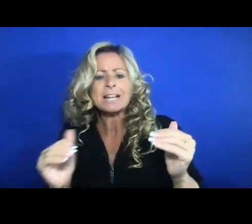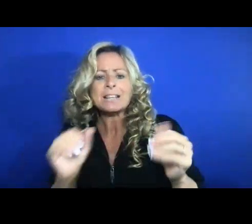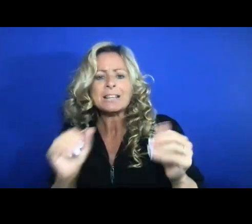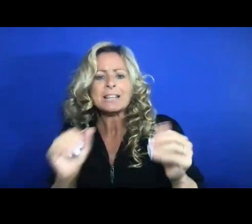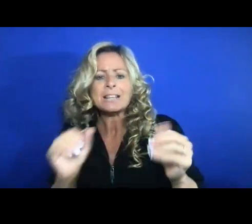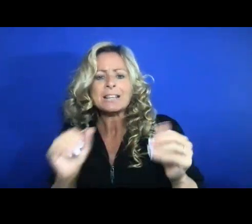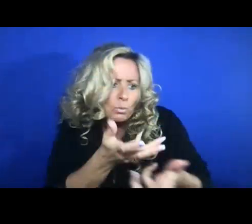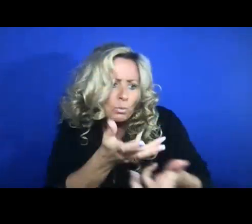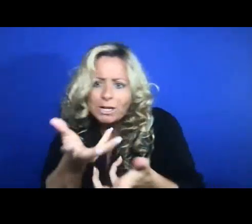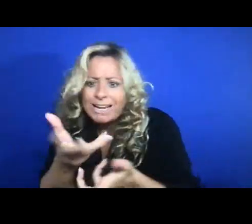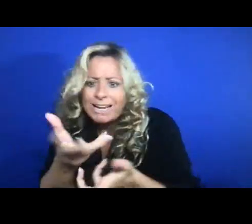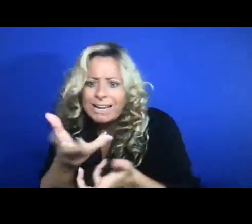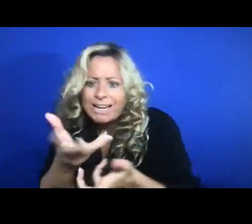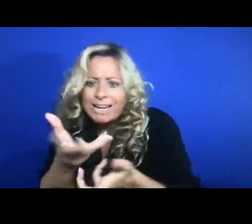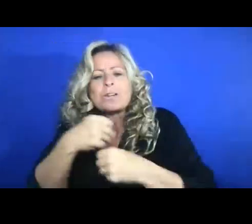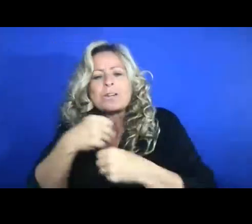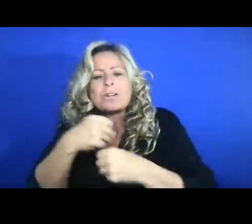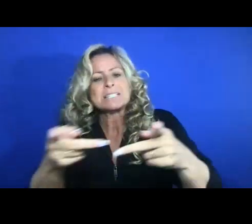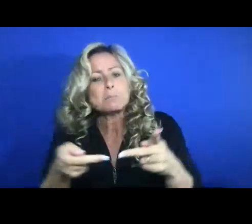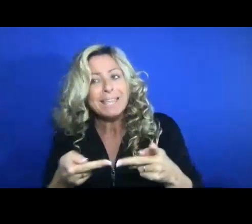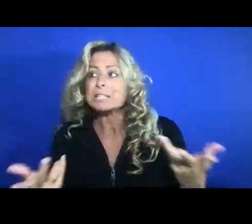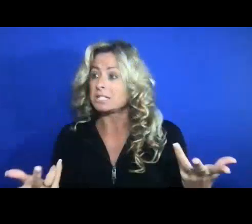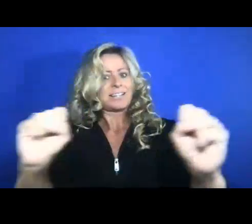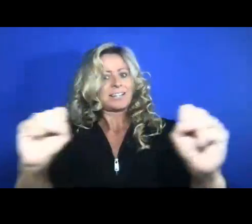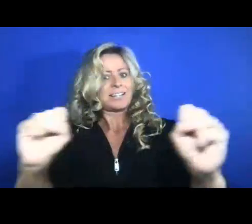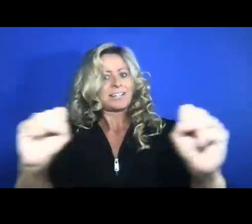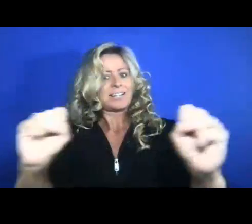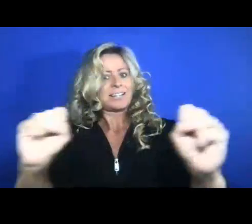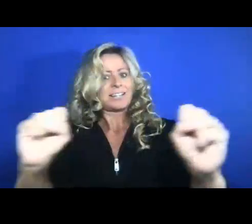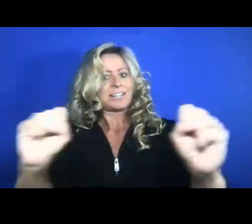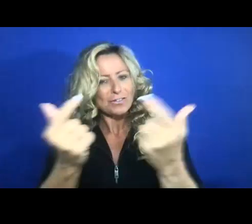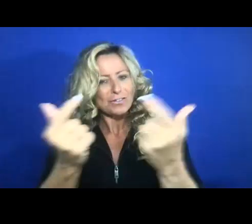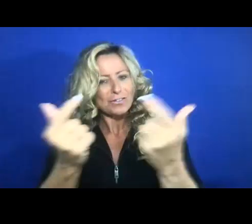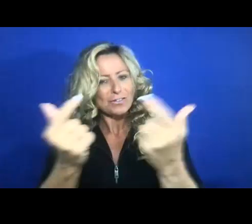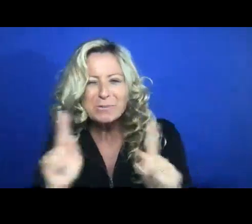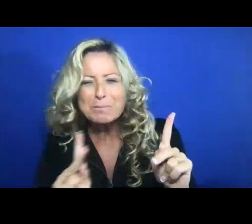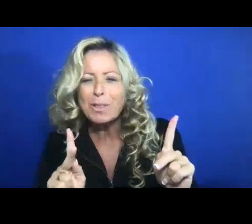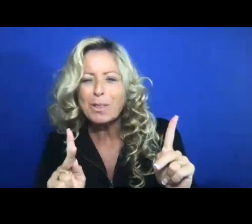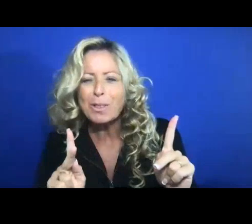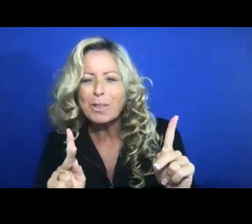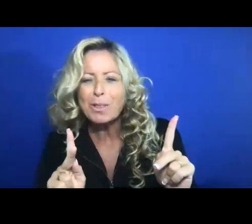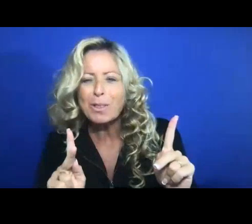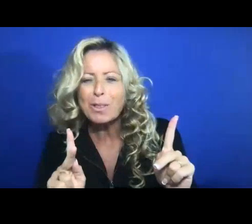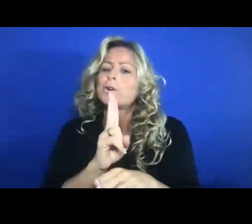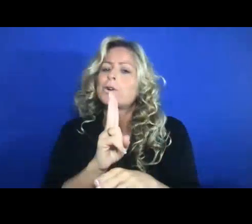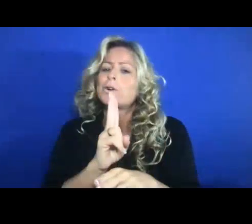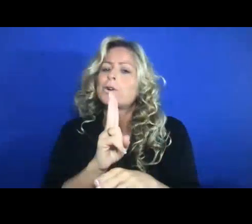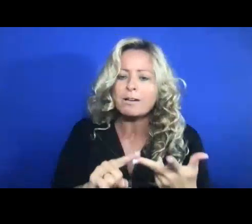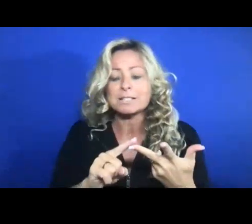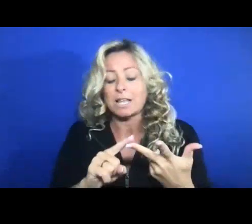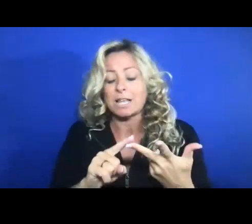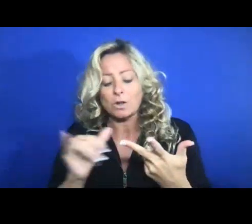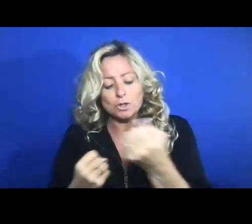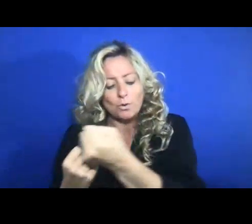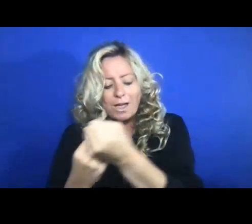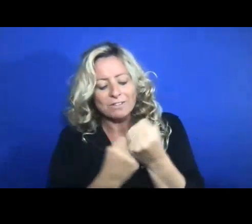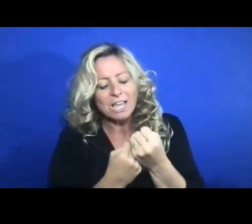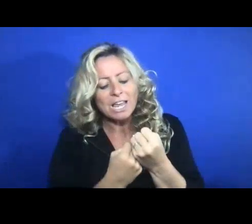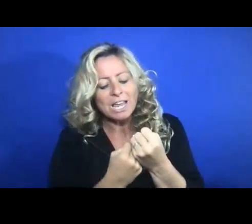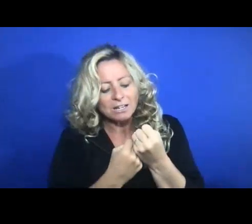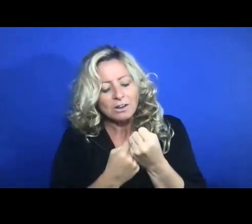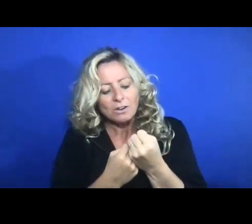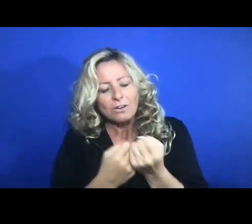how can we make these spaces safer for our folks that are using drugs and advocate